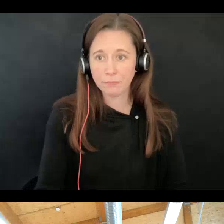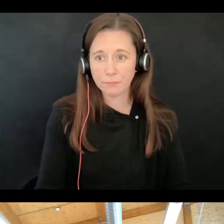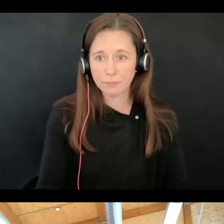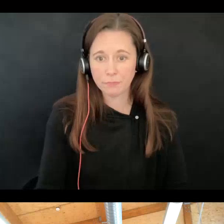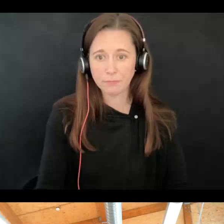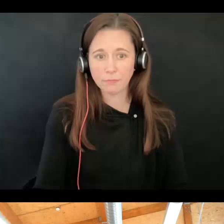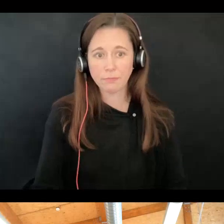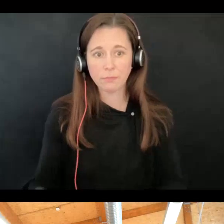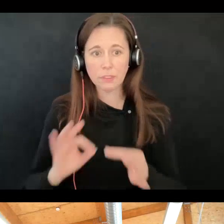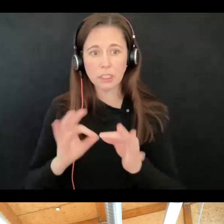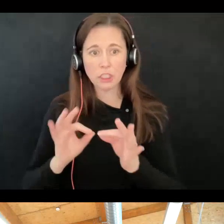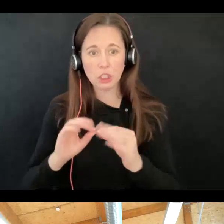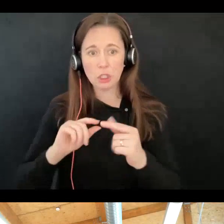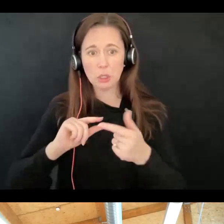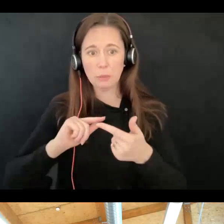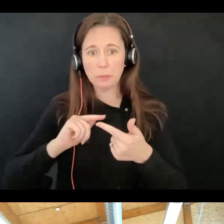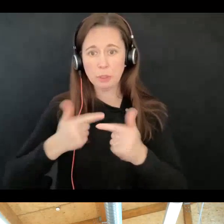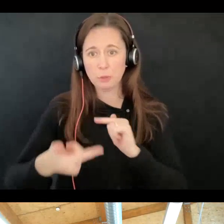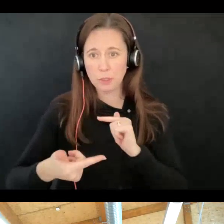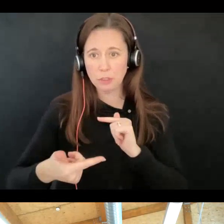Philip D. Morgan.